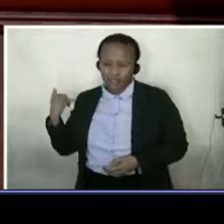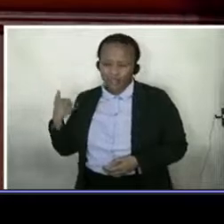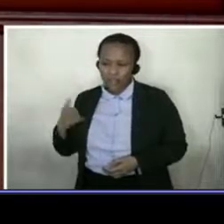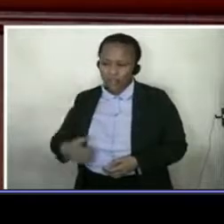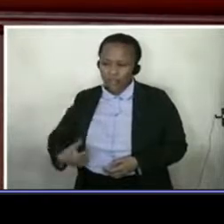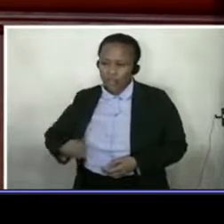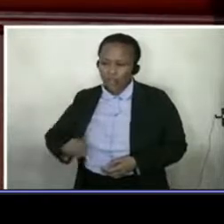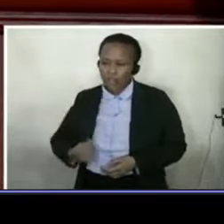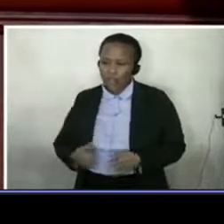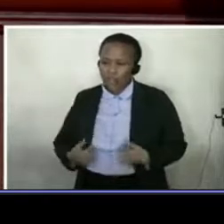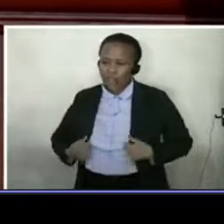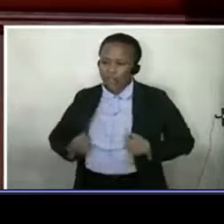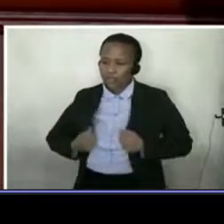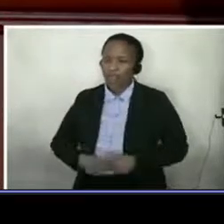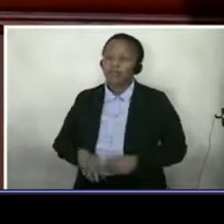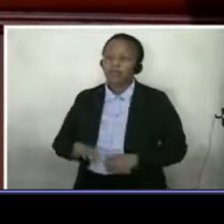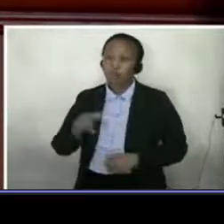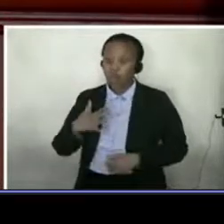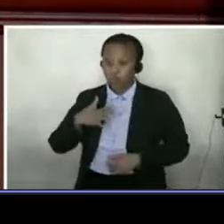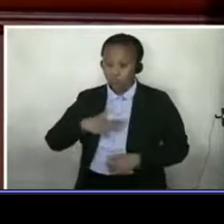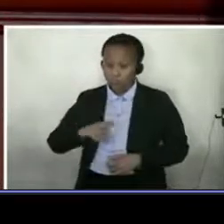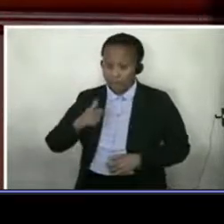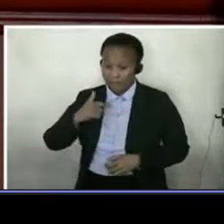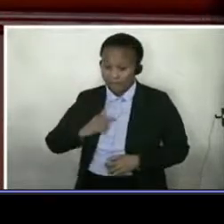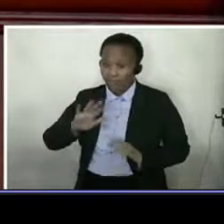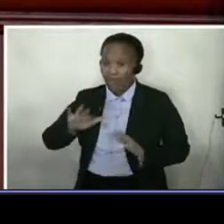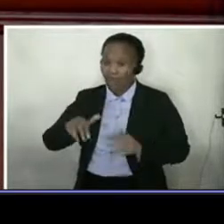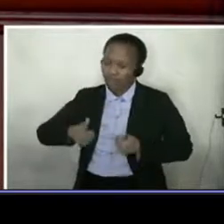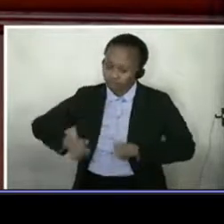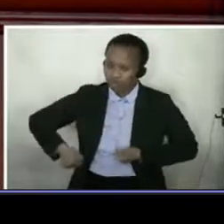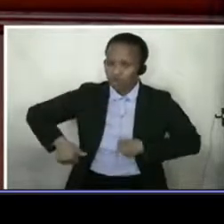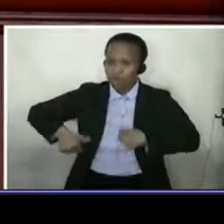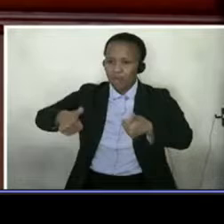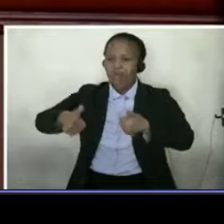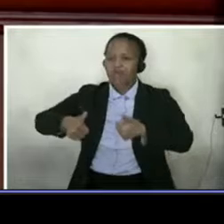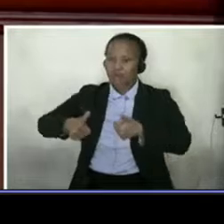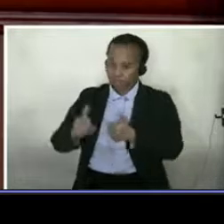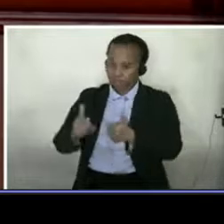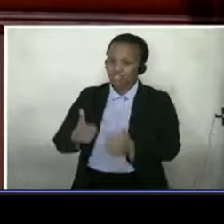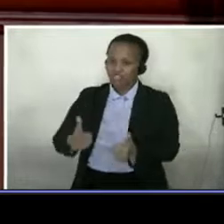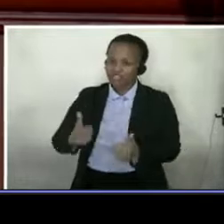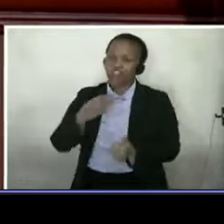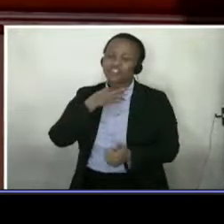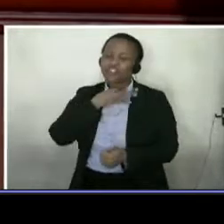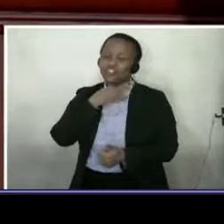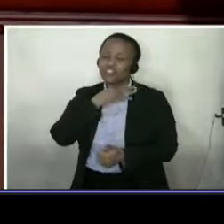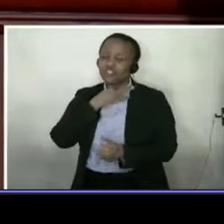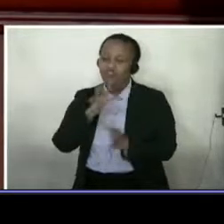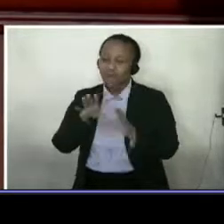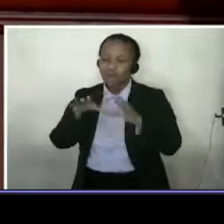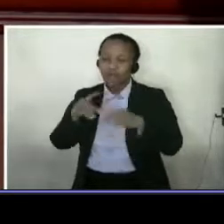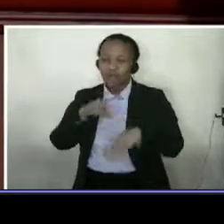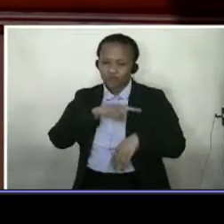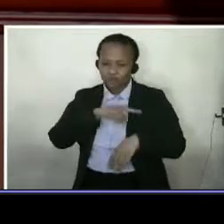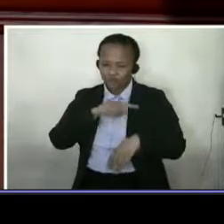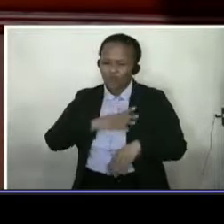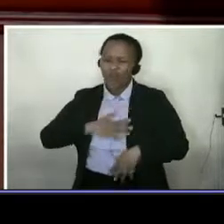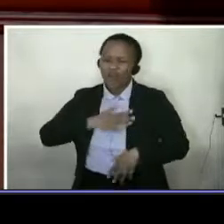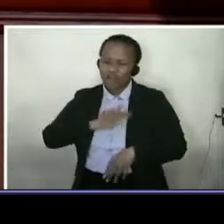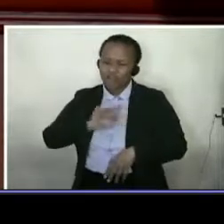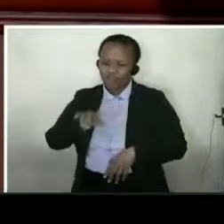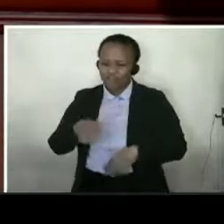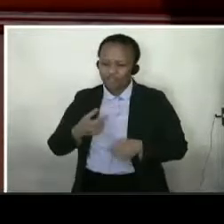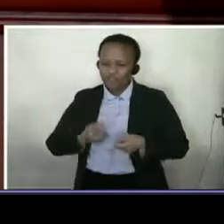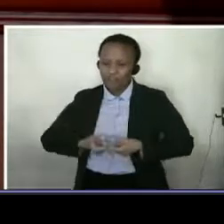thina sasiwothisha besingisi ngoba ngathi ni understand kakuhle. So what is also important,